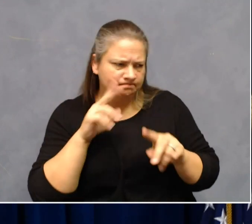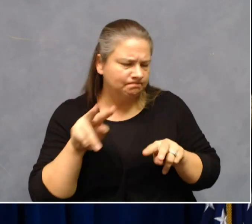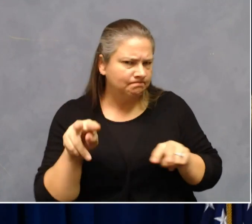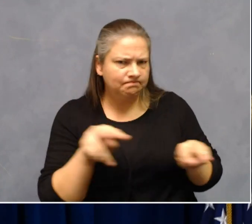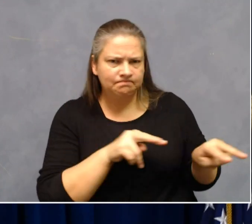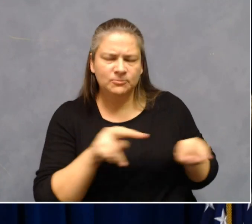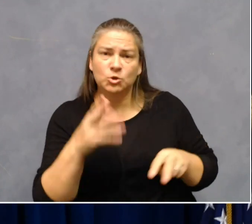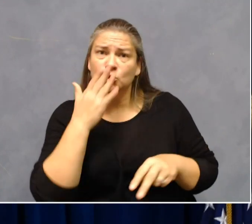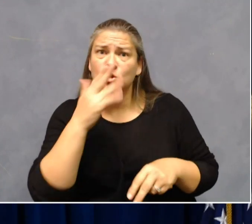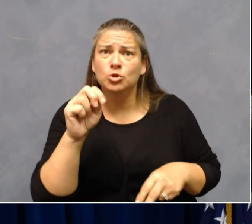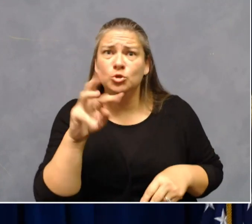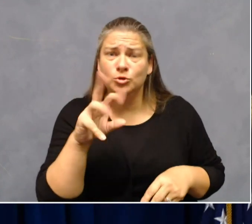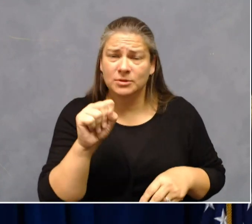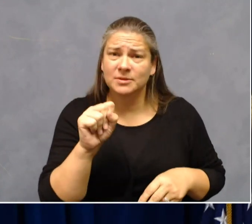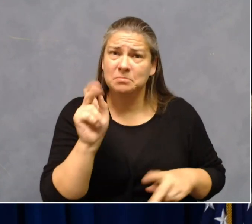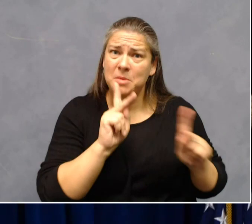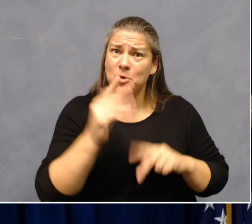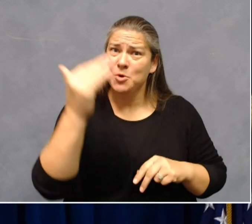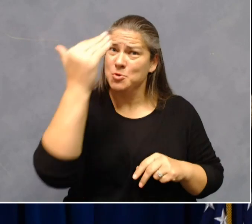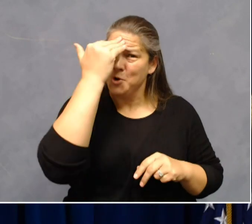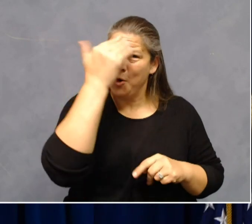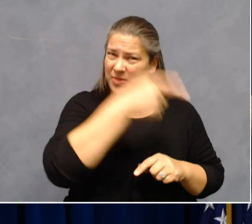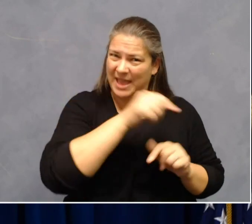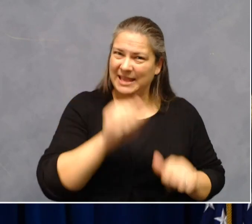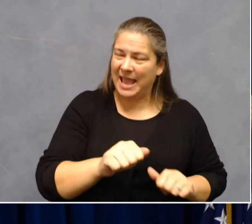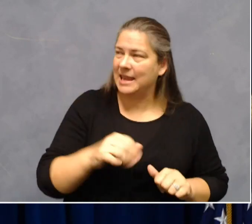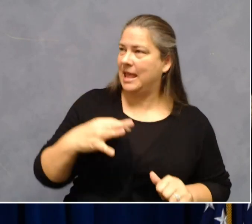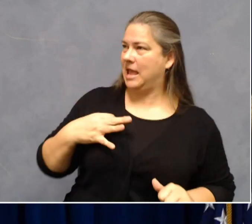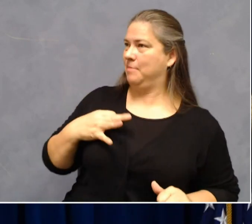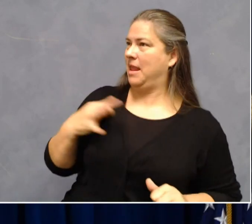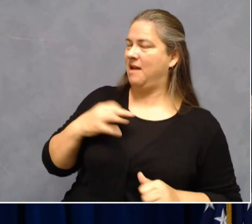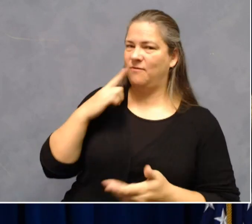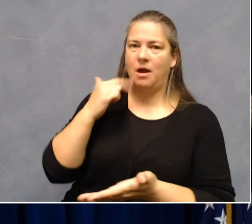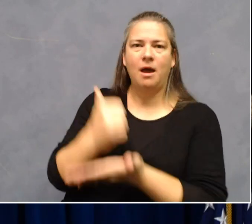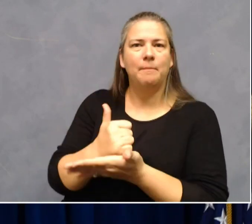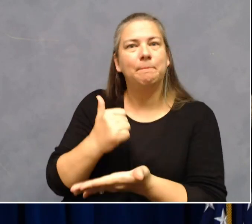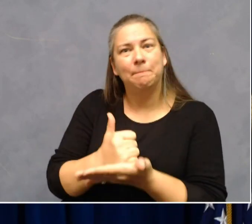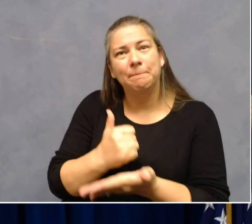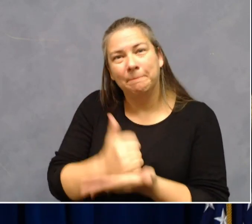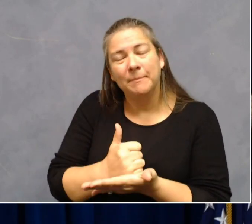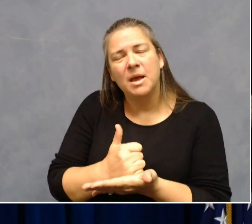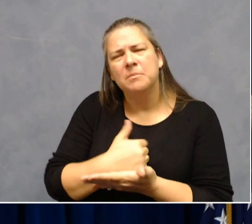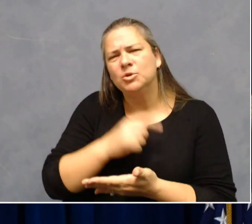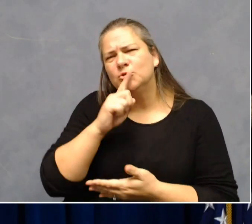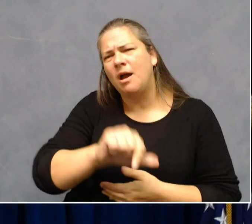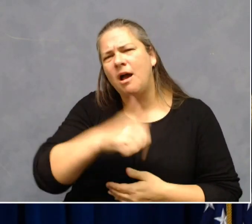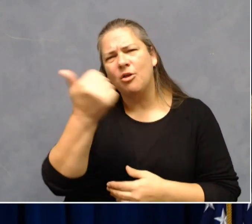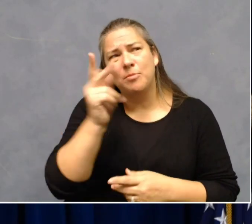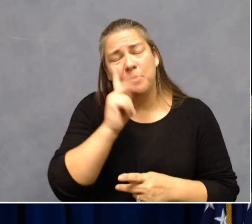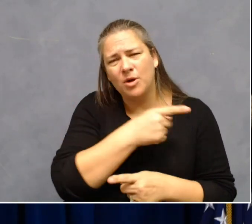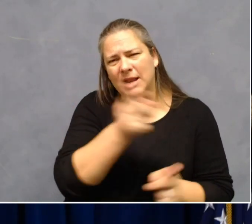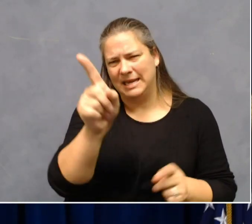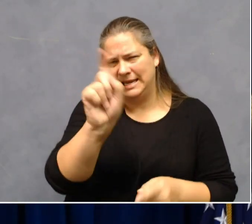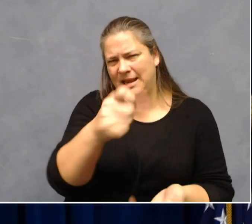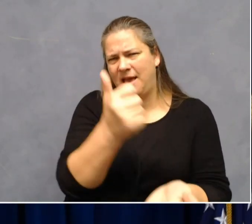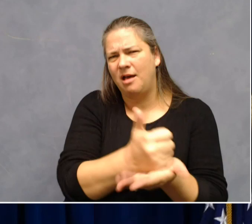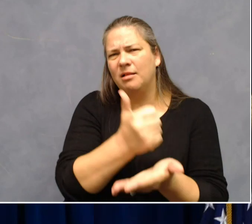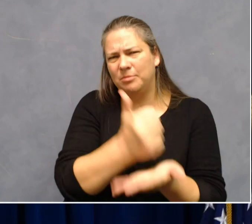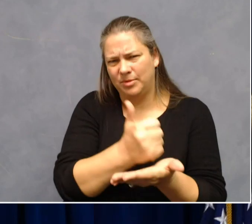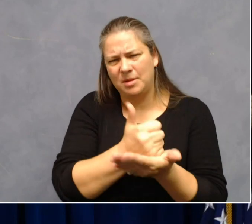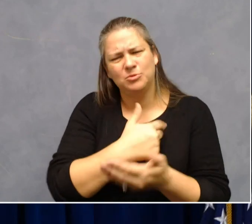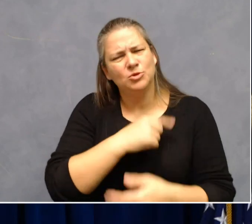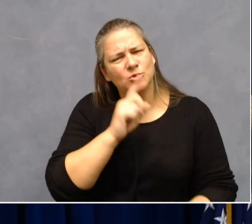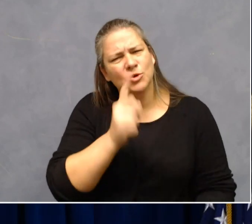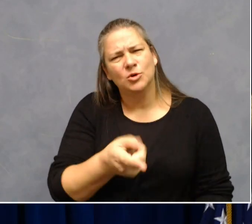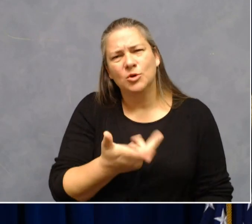knew that they could turn to it to get help. There are probably others out there that need help, and we will be looking for other avenues